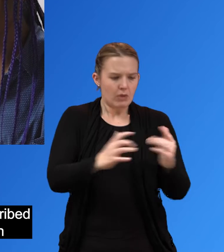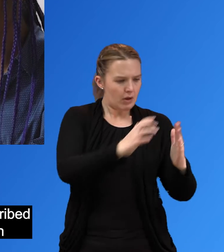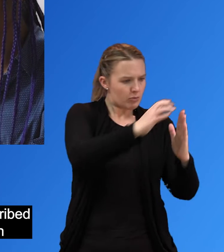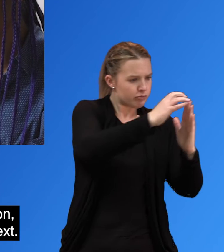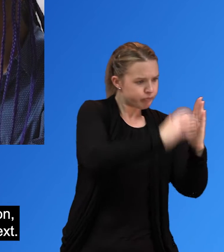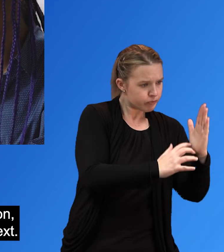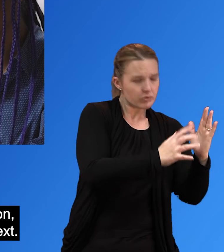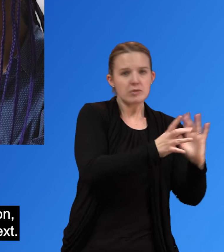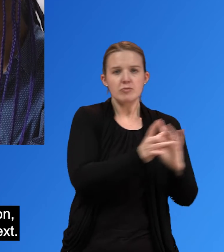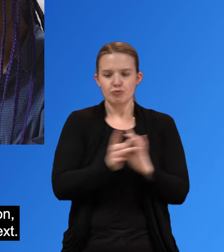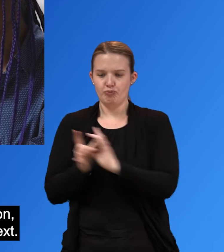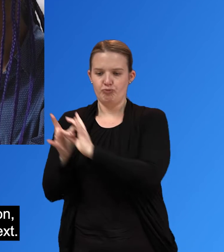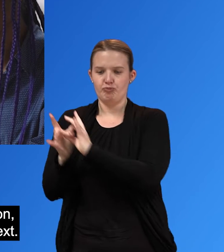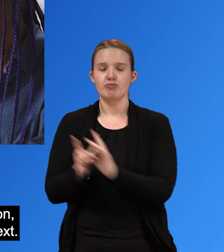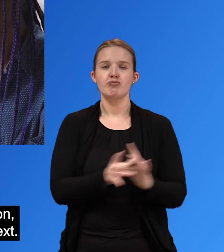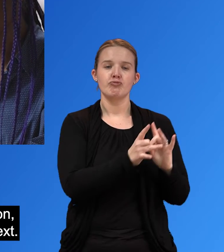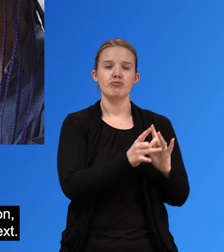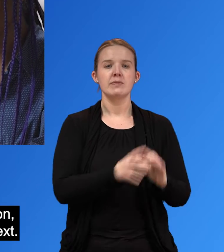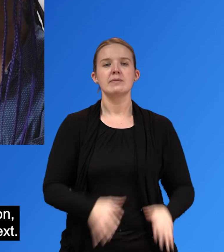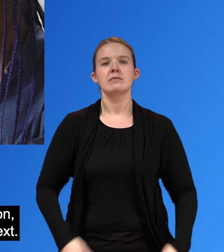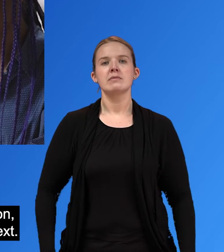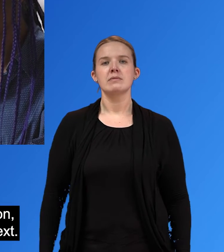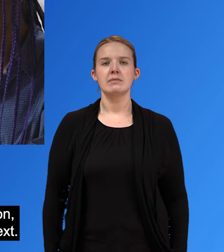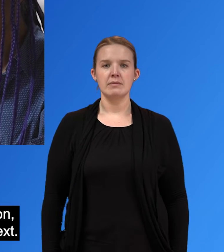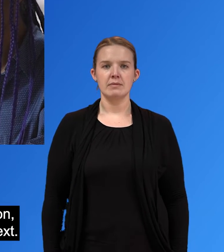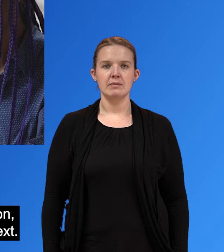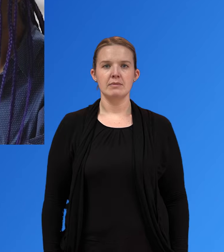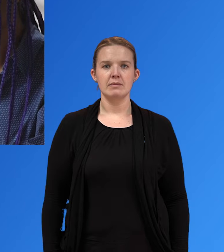as the interaction between the person, the task, and the text.